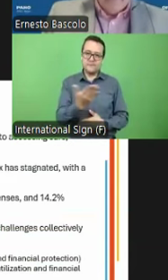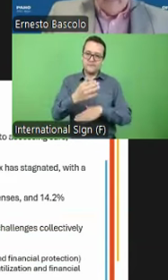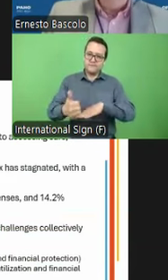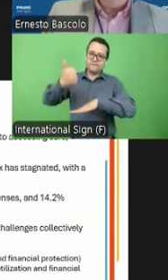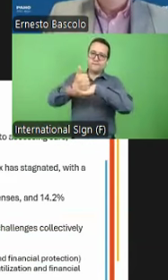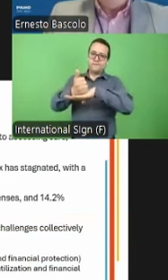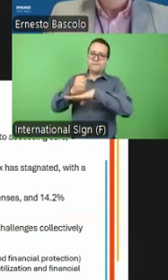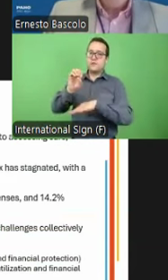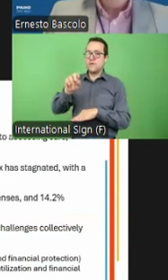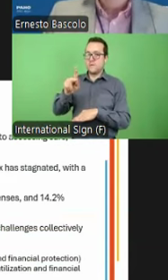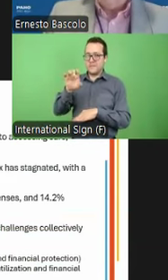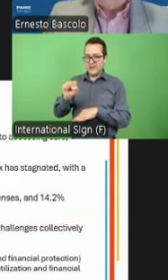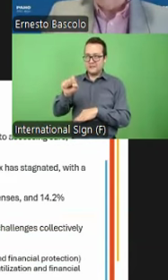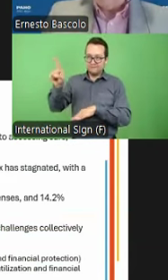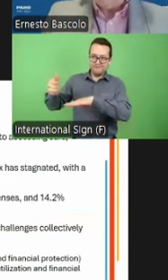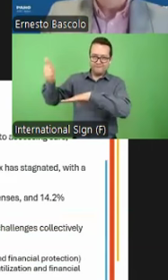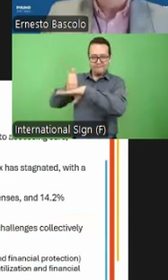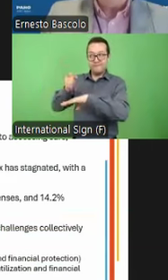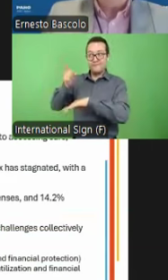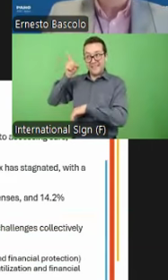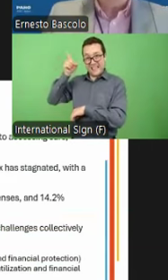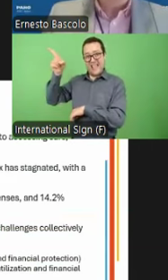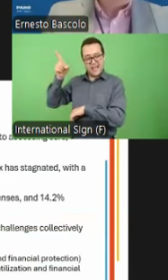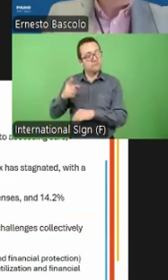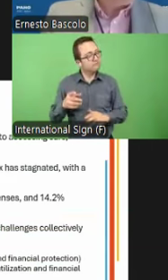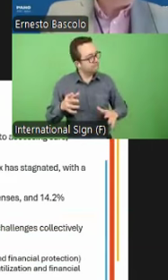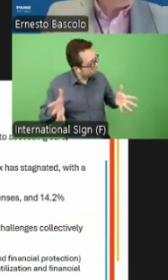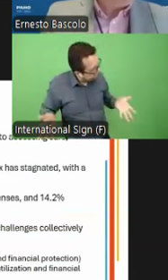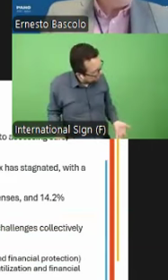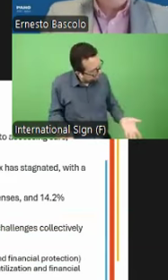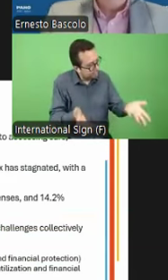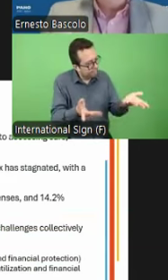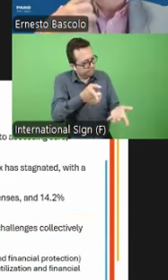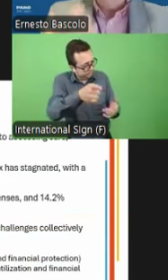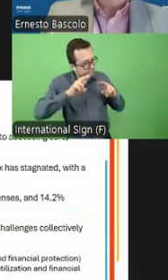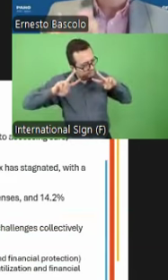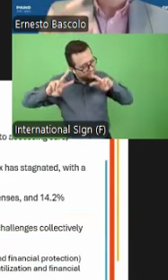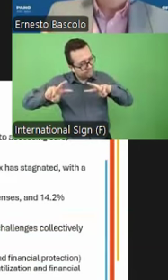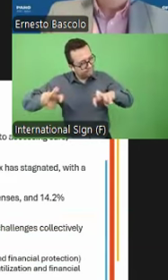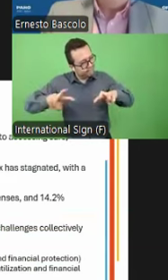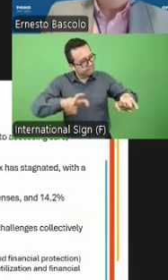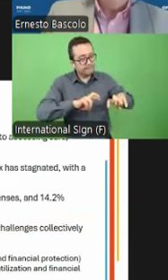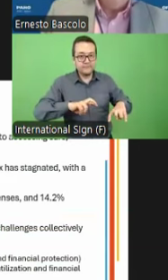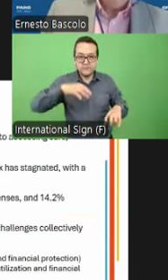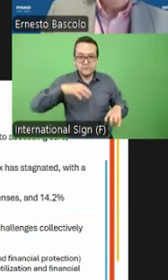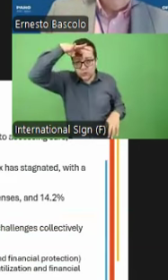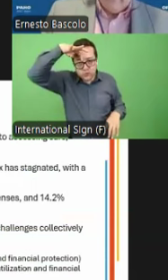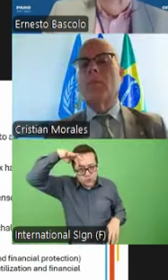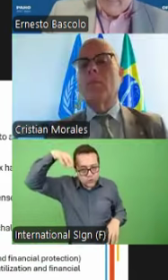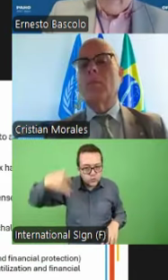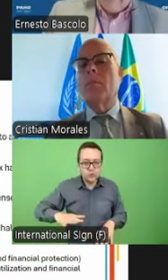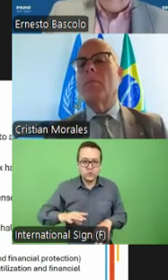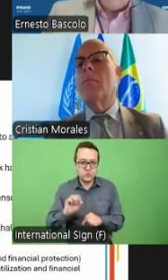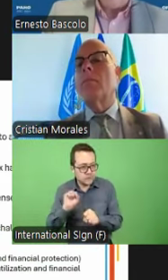and quien my nos appreciation to motivó, the director ¿no? of a hacer uh, este the Pan ejercicio, American Health Organization a that hacer este motivated us to esfuerzo de carry out trabajo this que